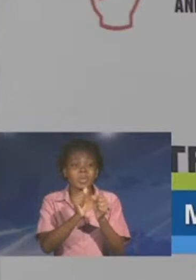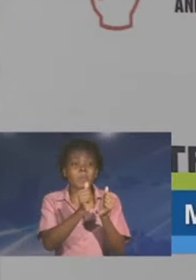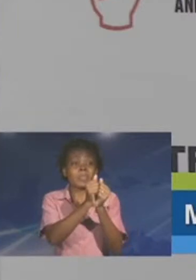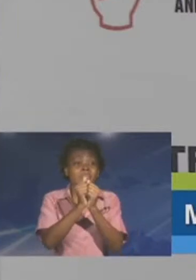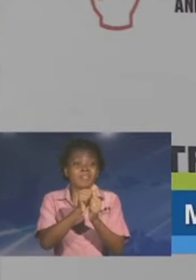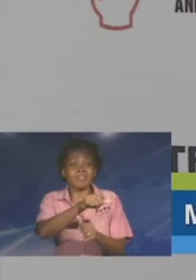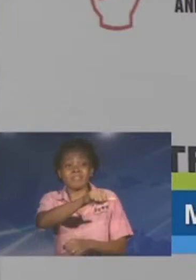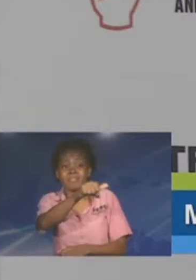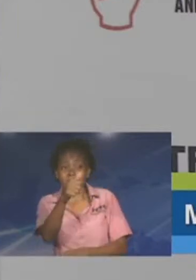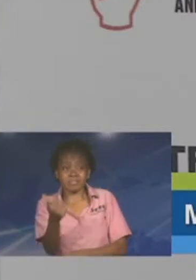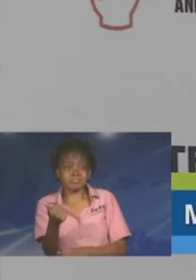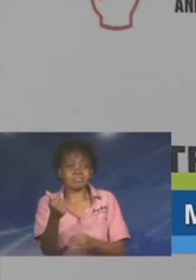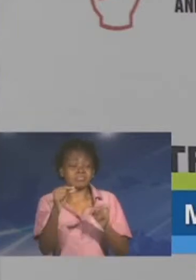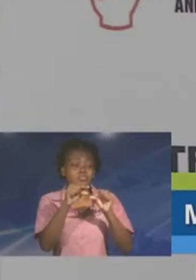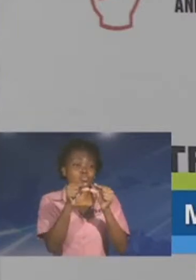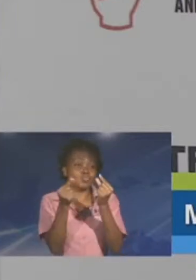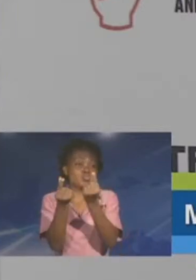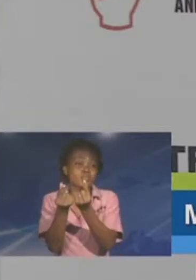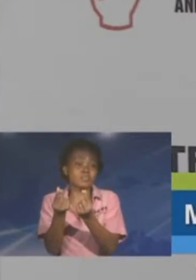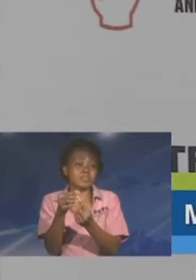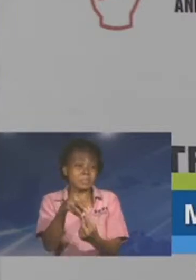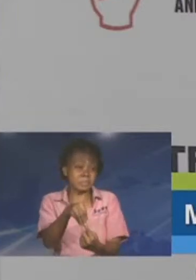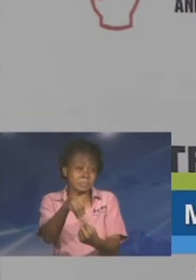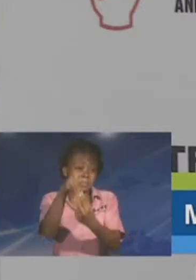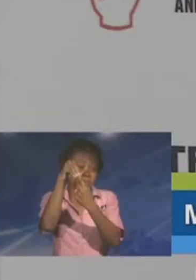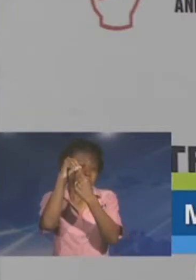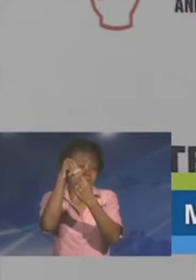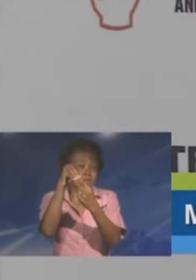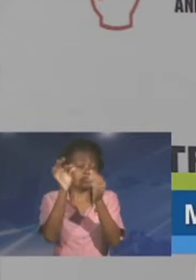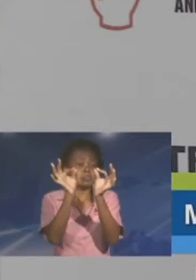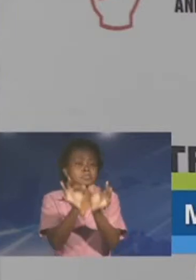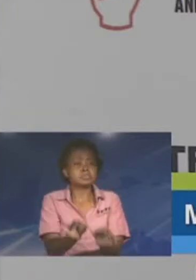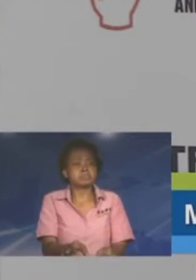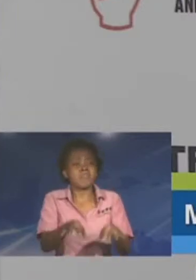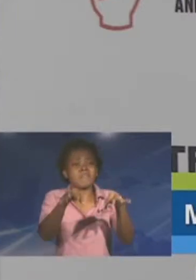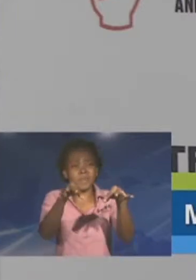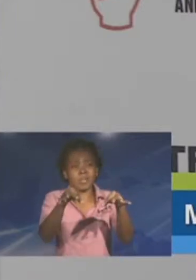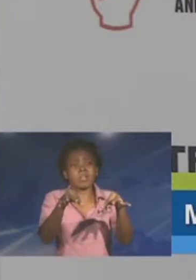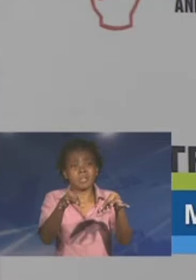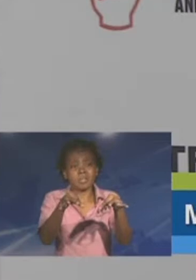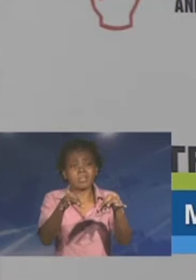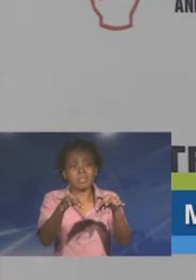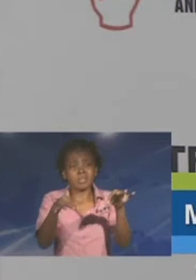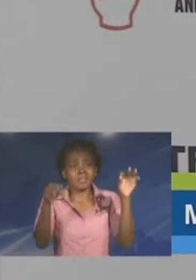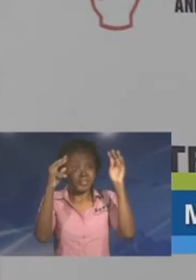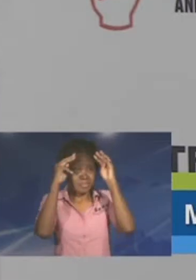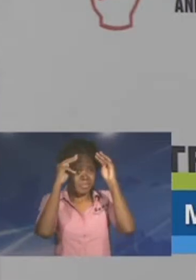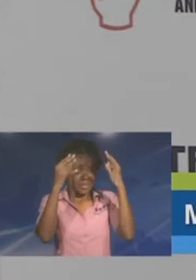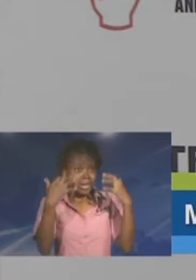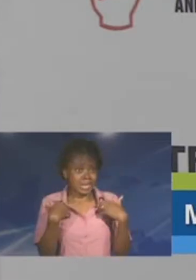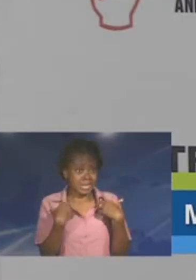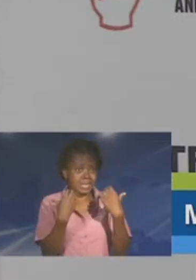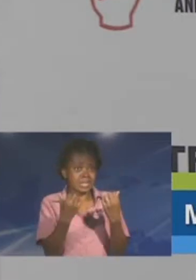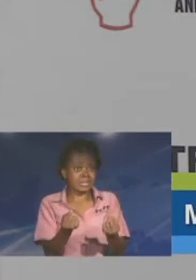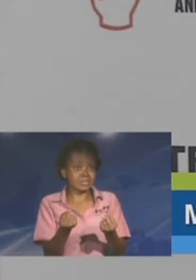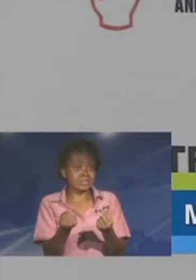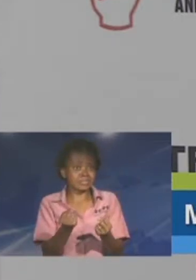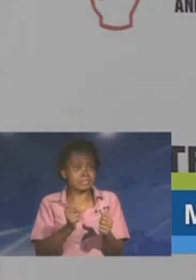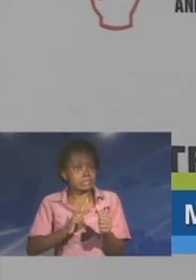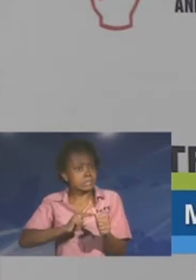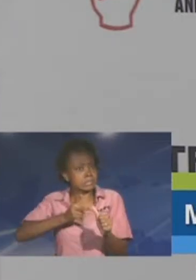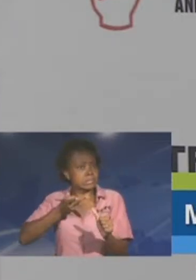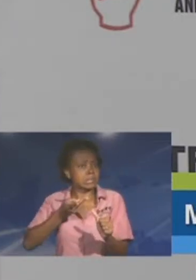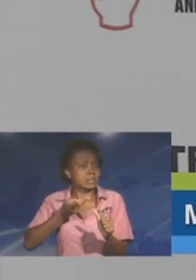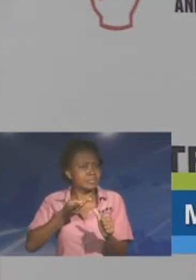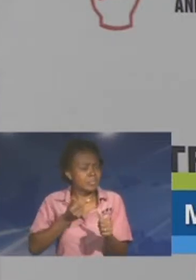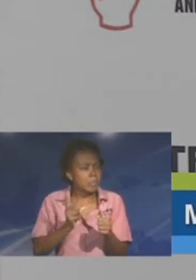severe flood-like events, the ministry is a second responder in terms of the response. Primary responders remain local government